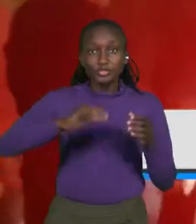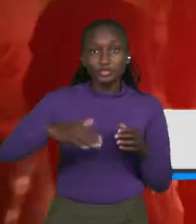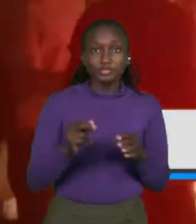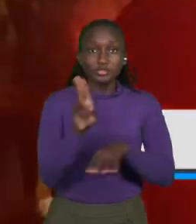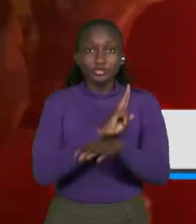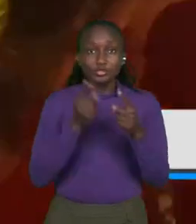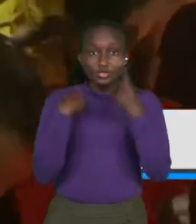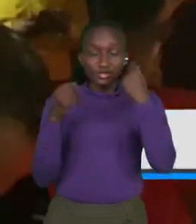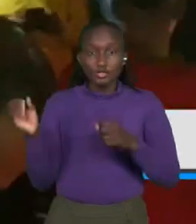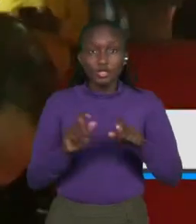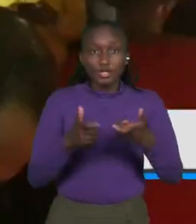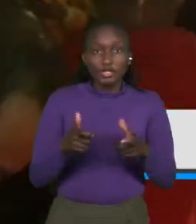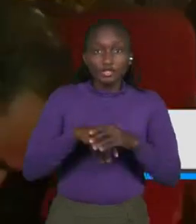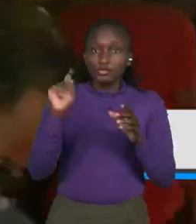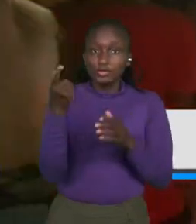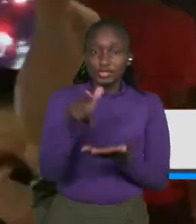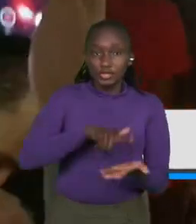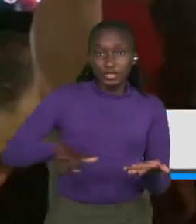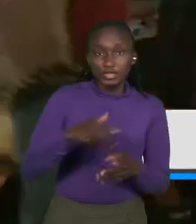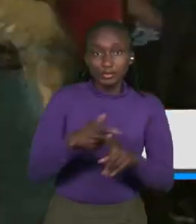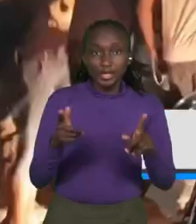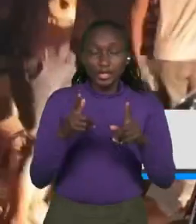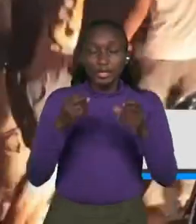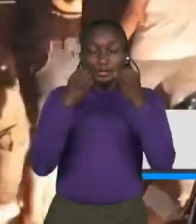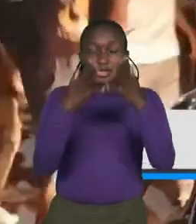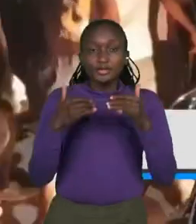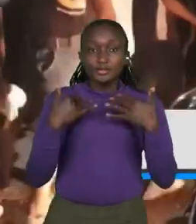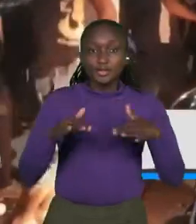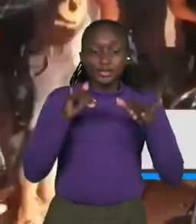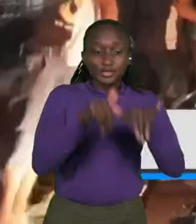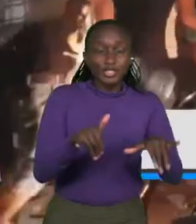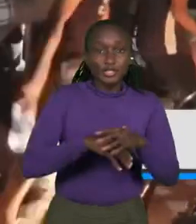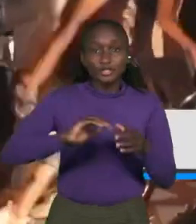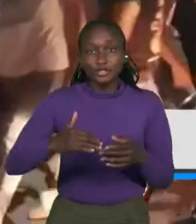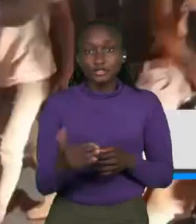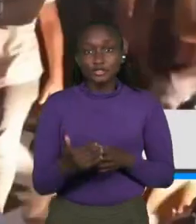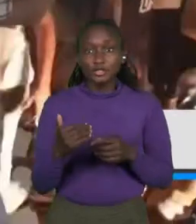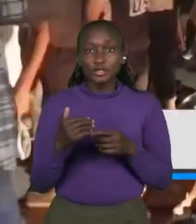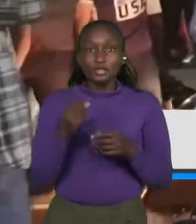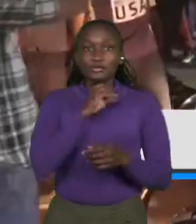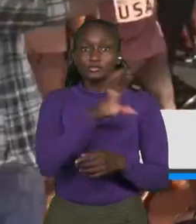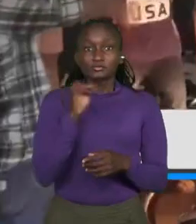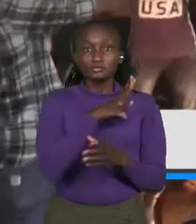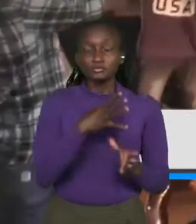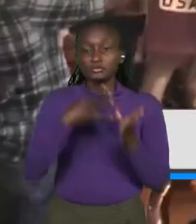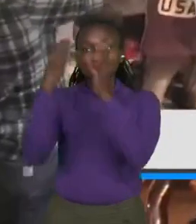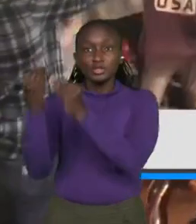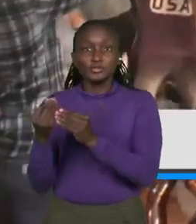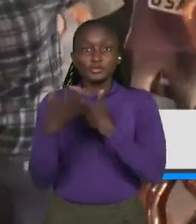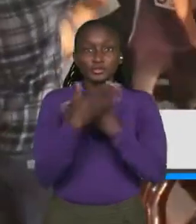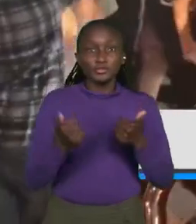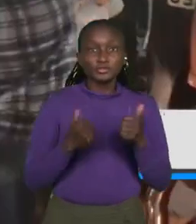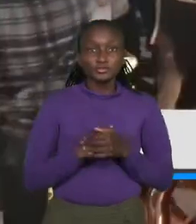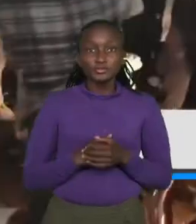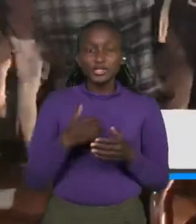tear gas in at least one location. But many people stayed in the streets in the center of the capital shouting, "Leave Sisi."